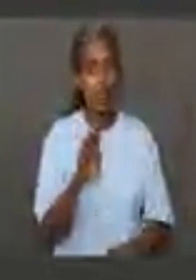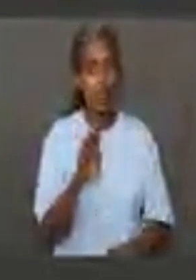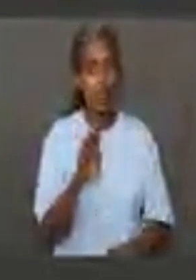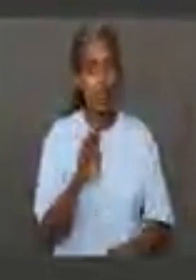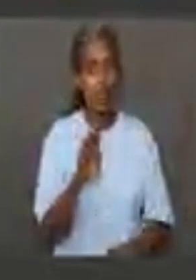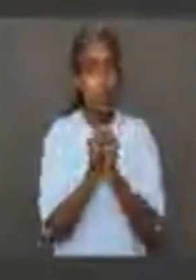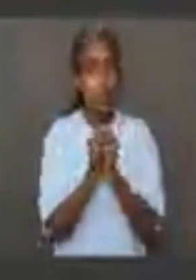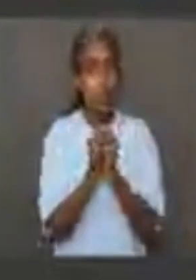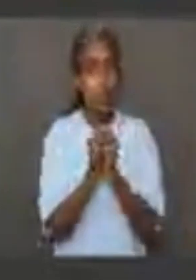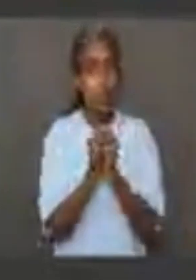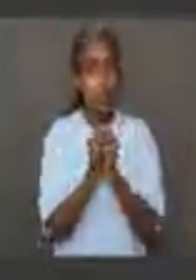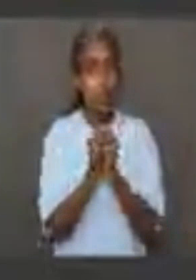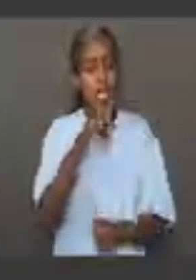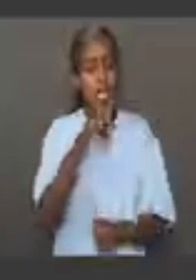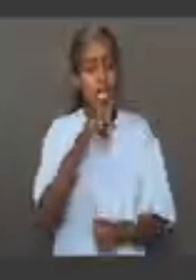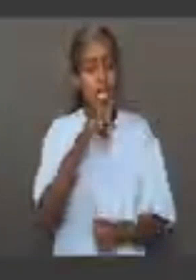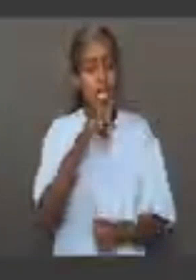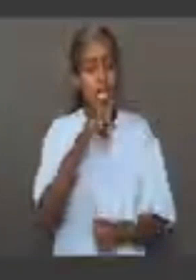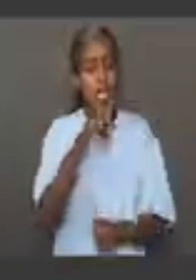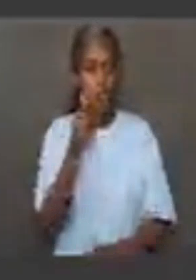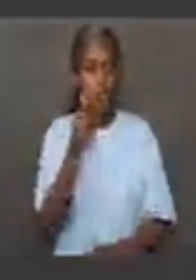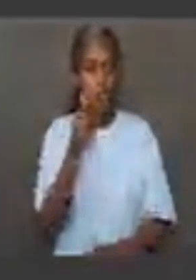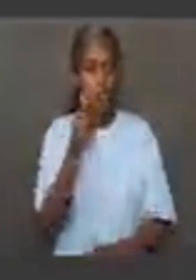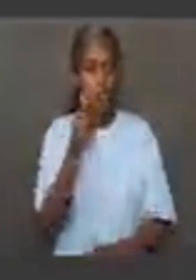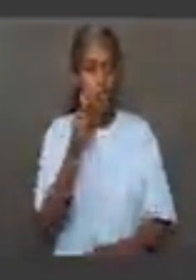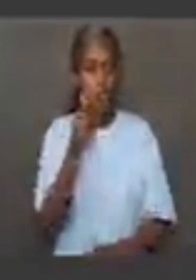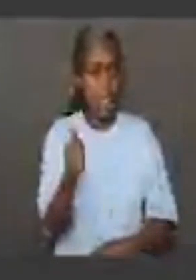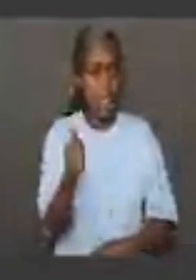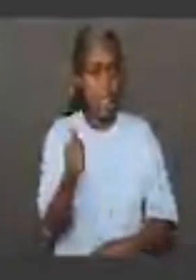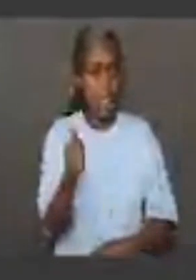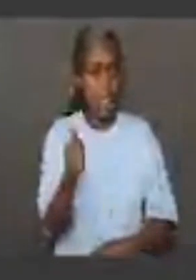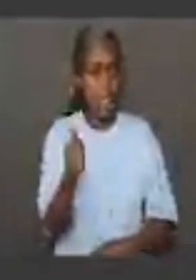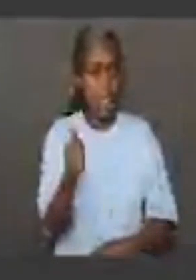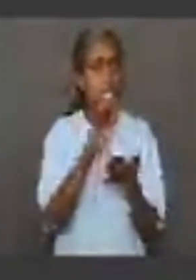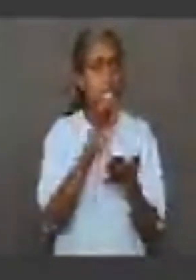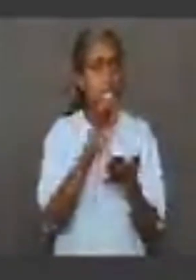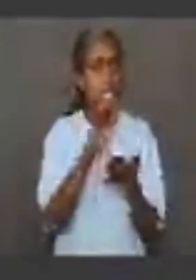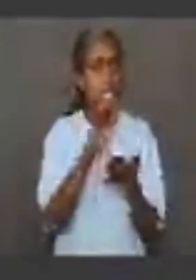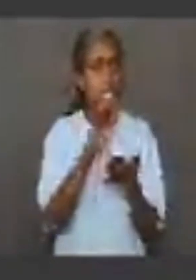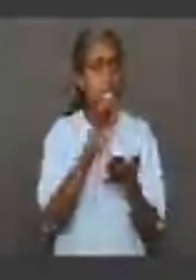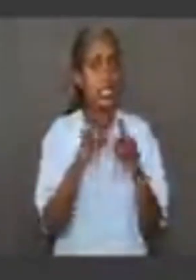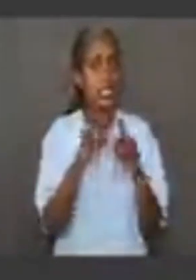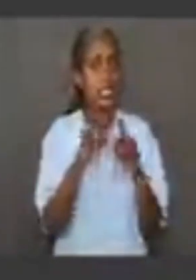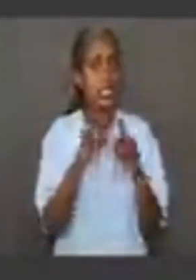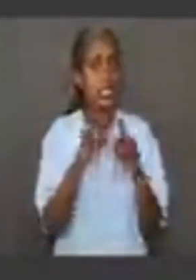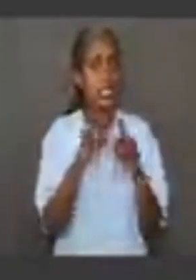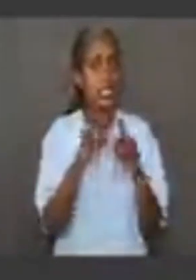A is the difference between A and B.